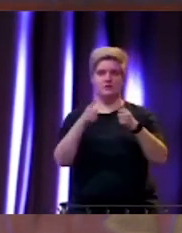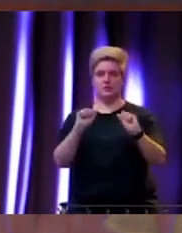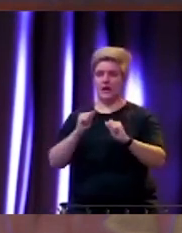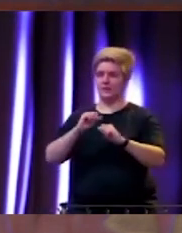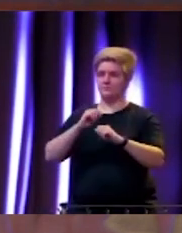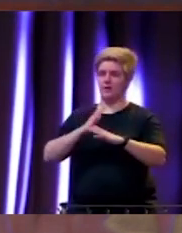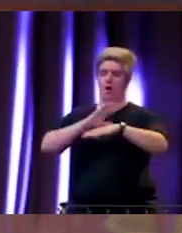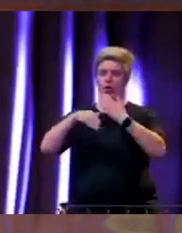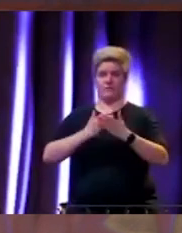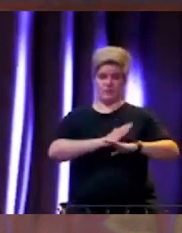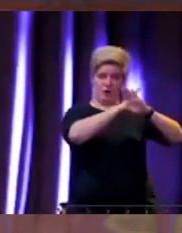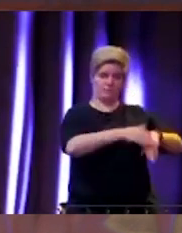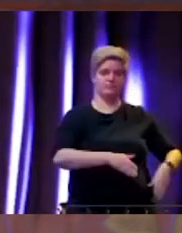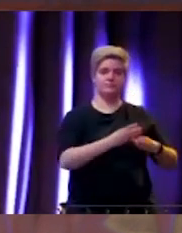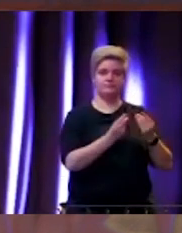mean that